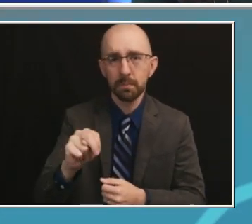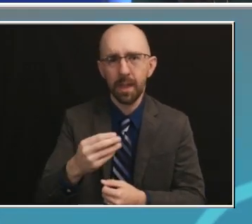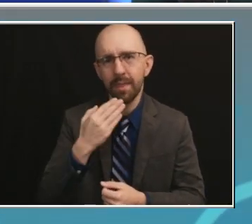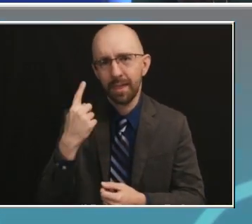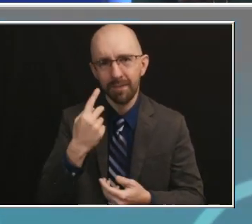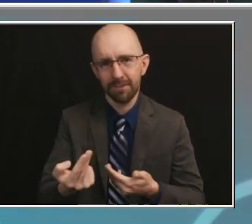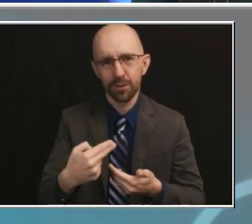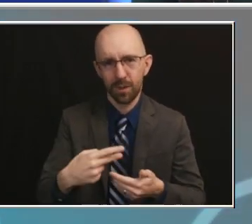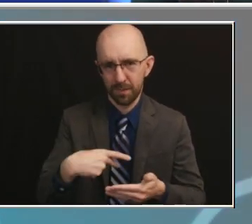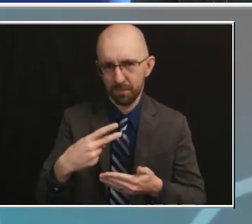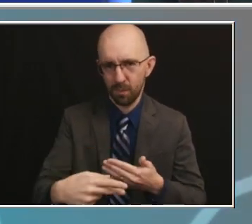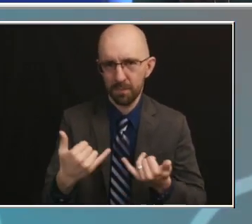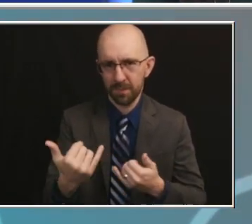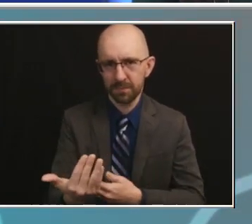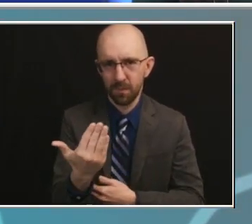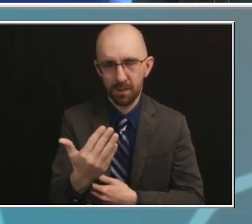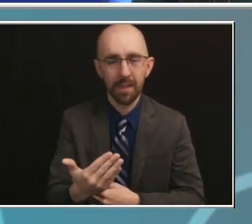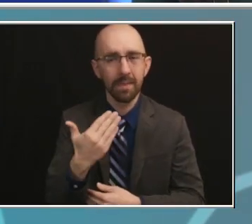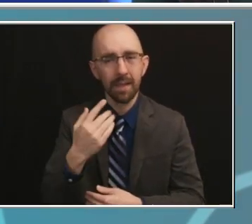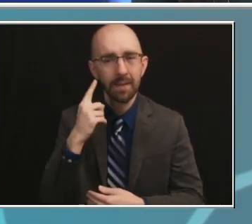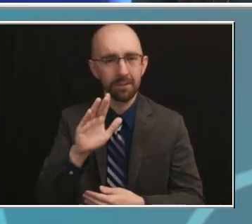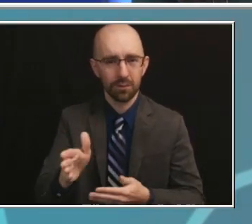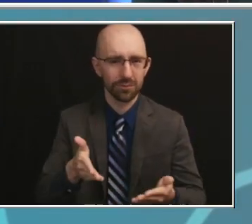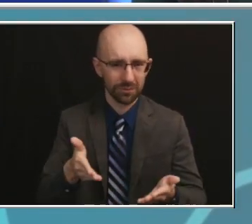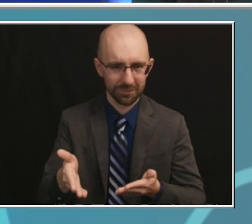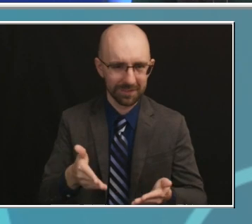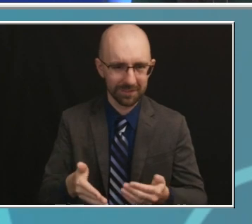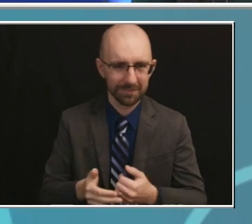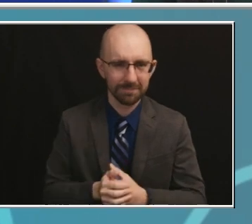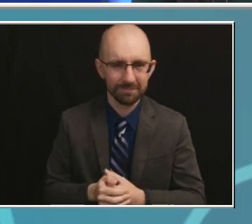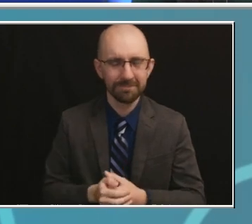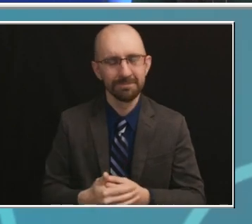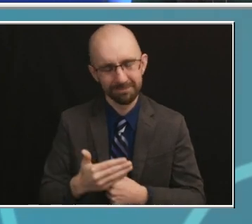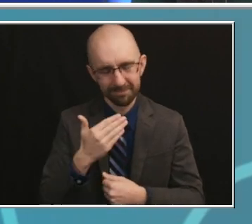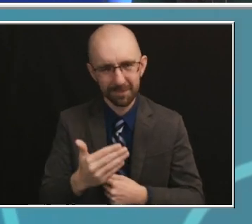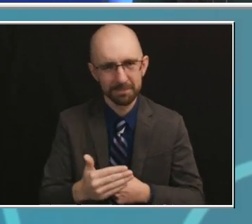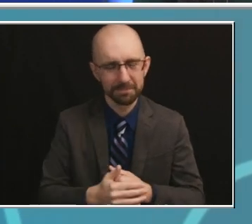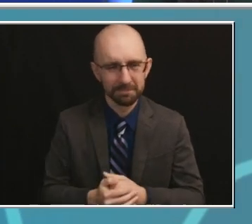this morning, and thank you for your service. Thank you.